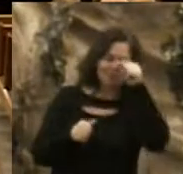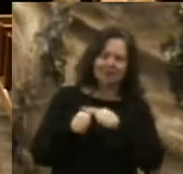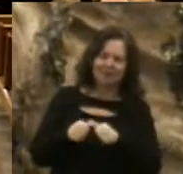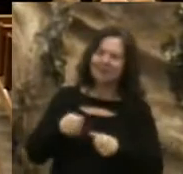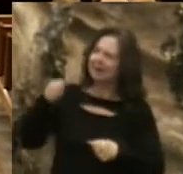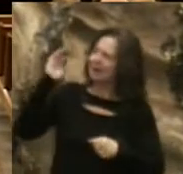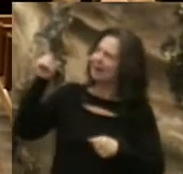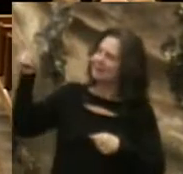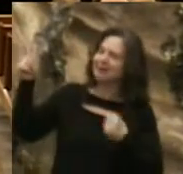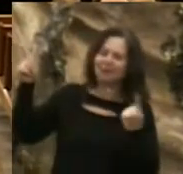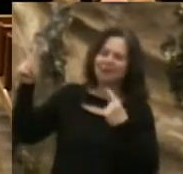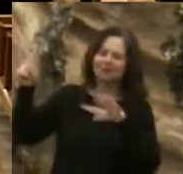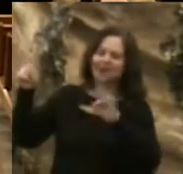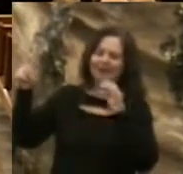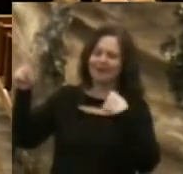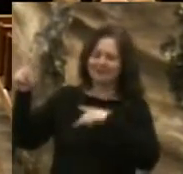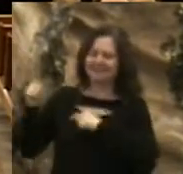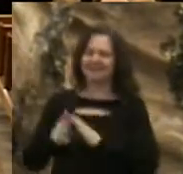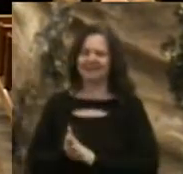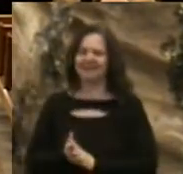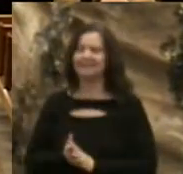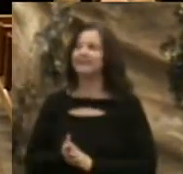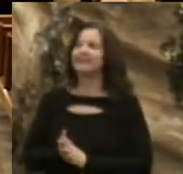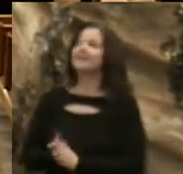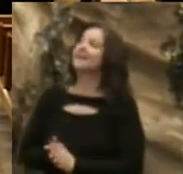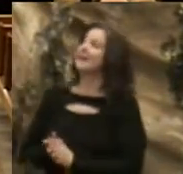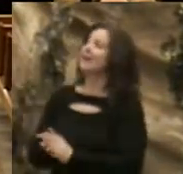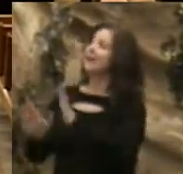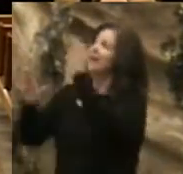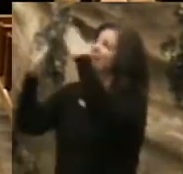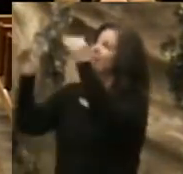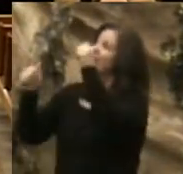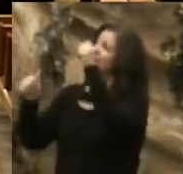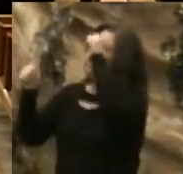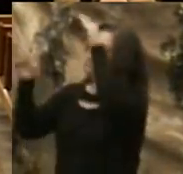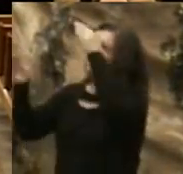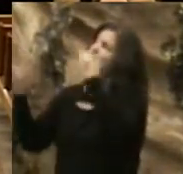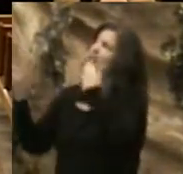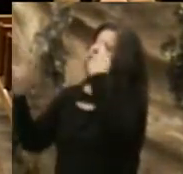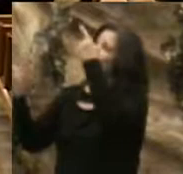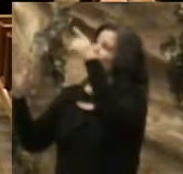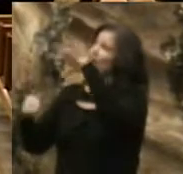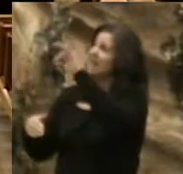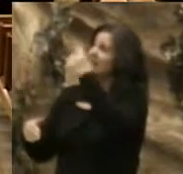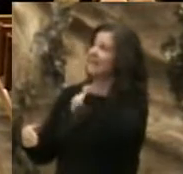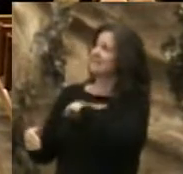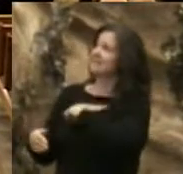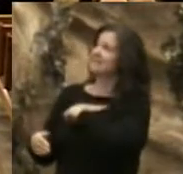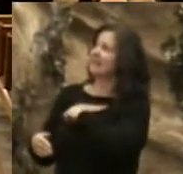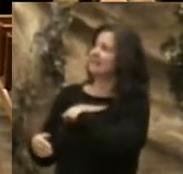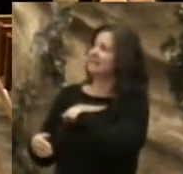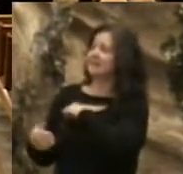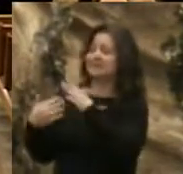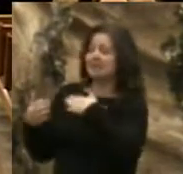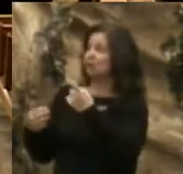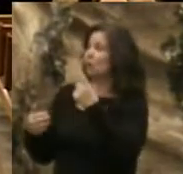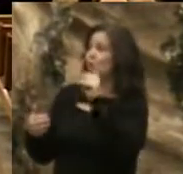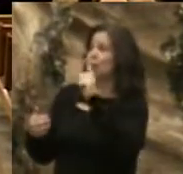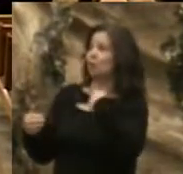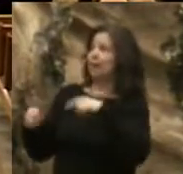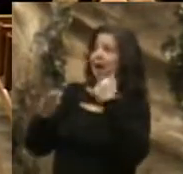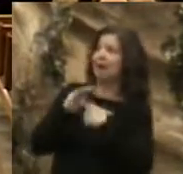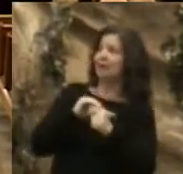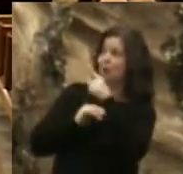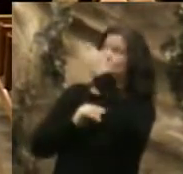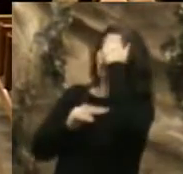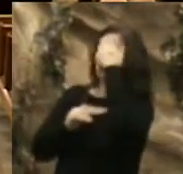playing with me. Let's pray. Heavenly Father, we give thanks that you have found us in Jesus. No matter where we hide, you know where